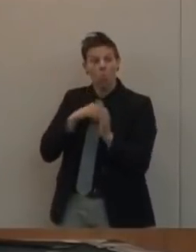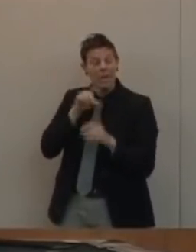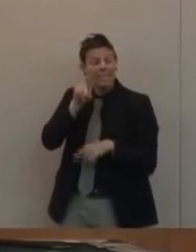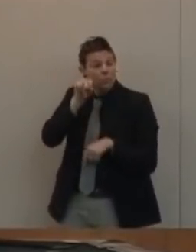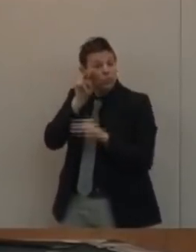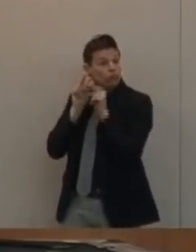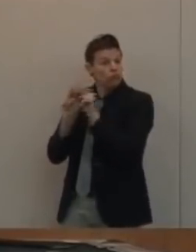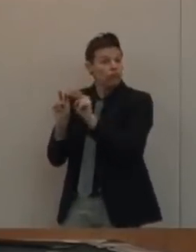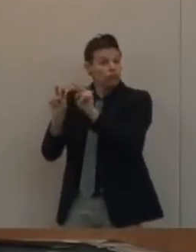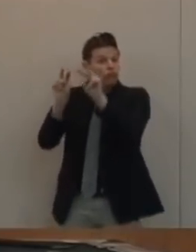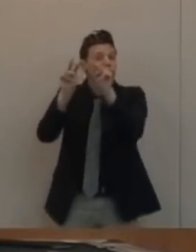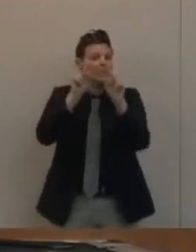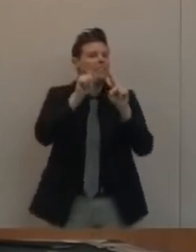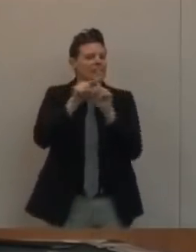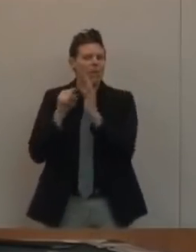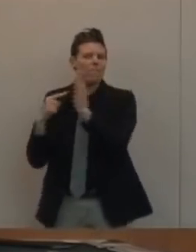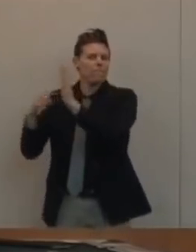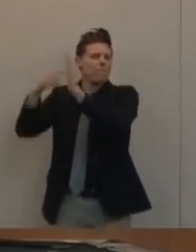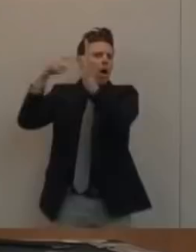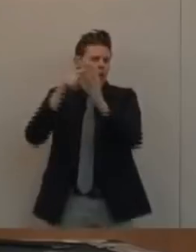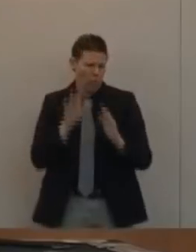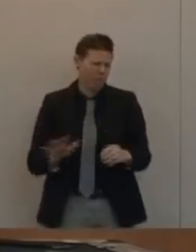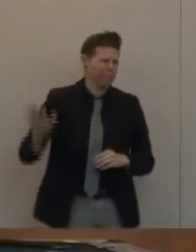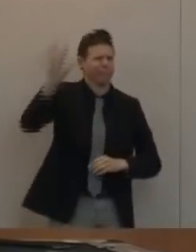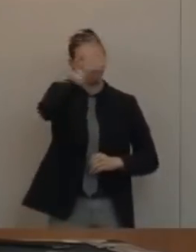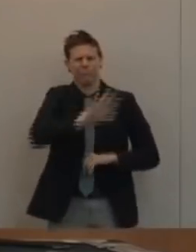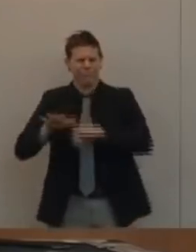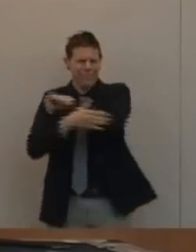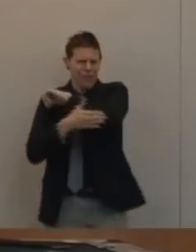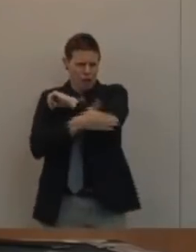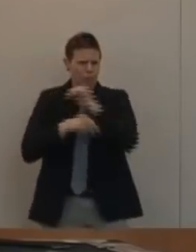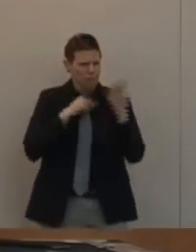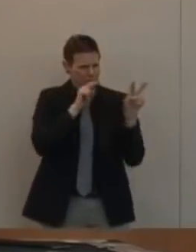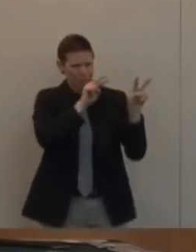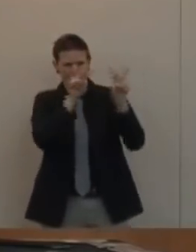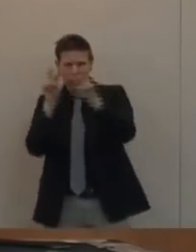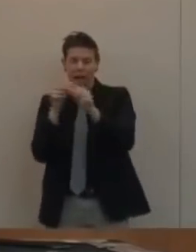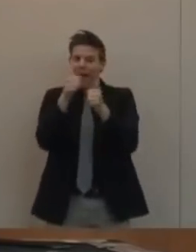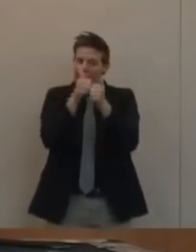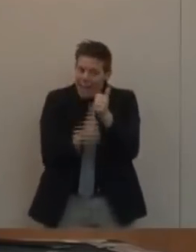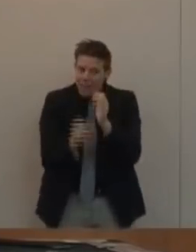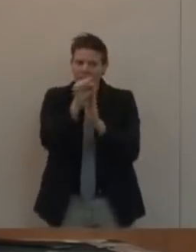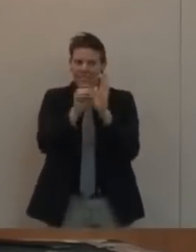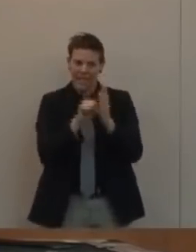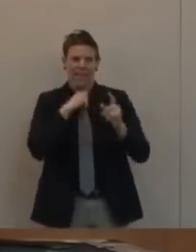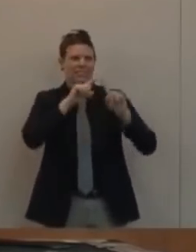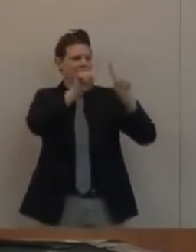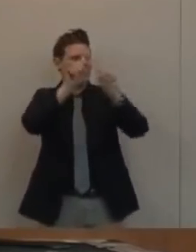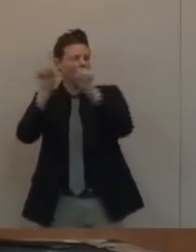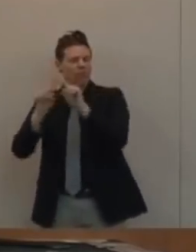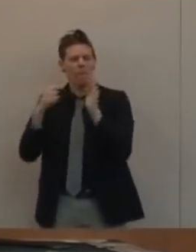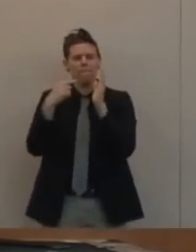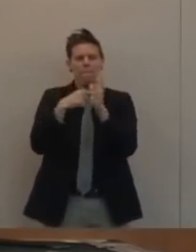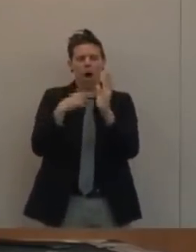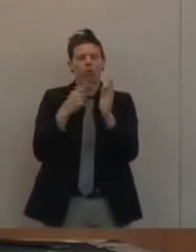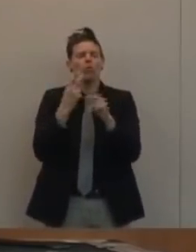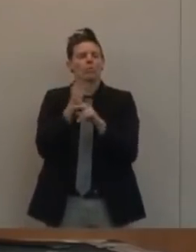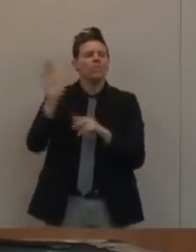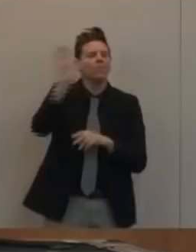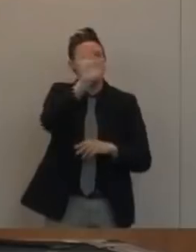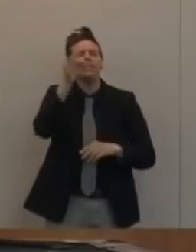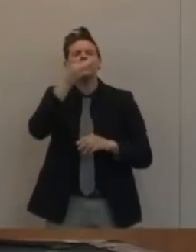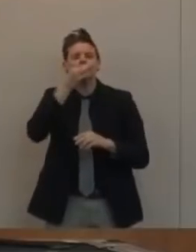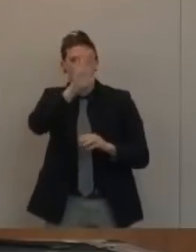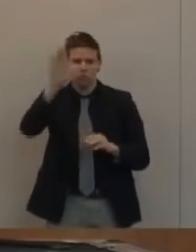as we can. I can tell you that every state is using their own modeling expertise. We use